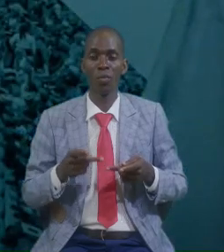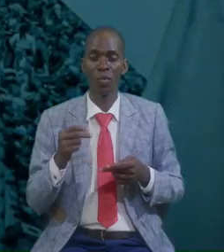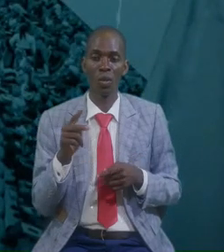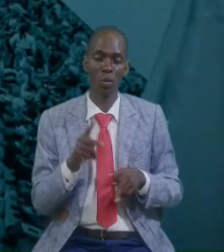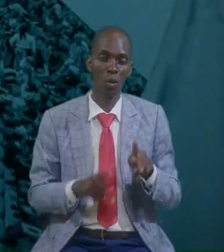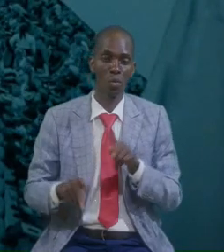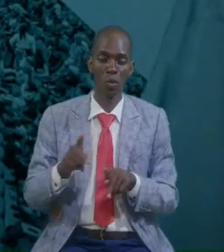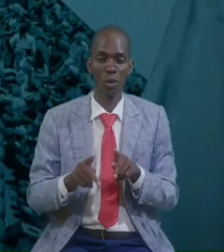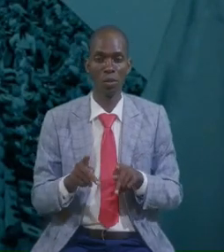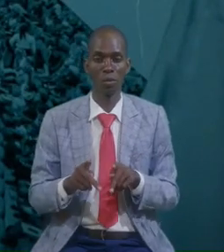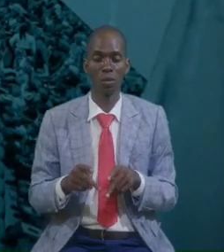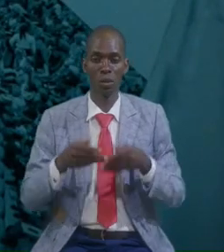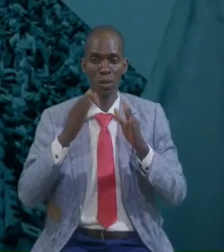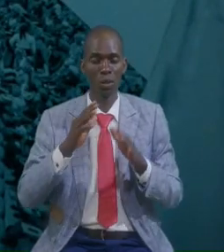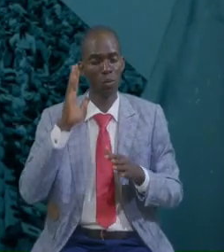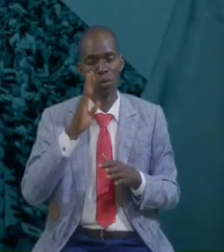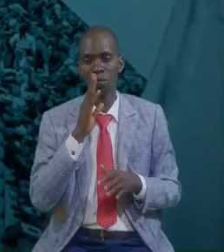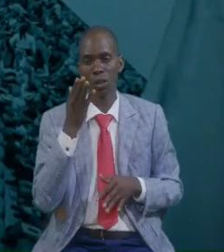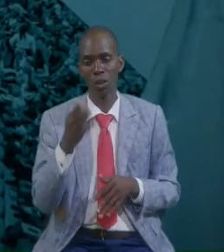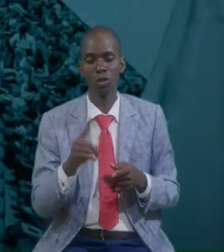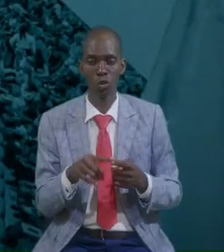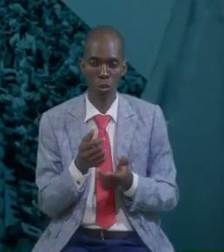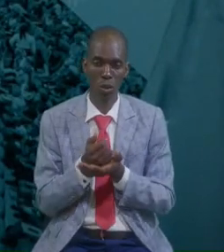there to attend to you.